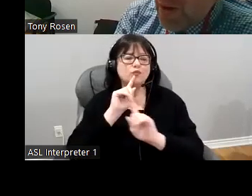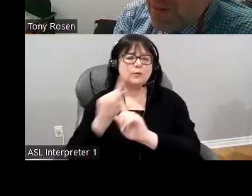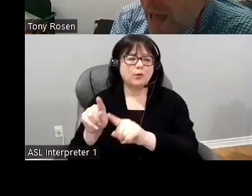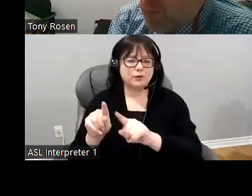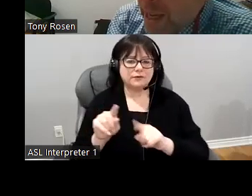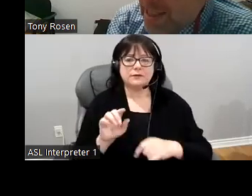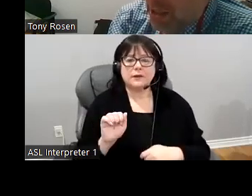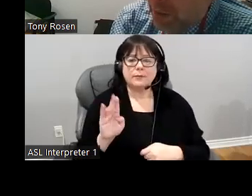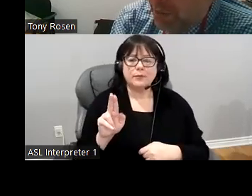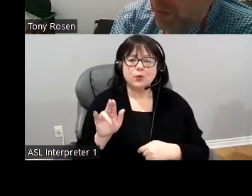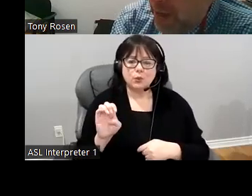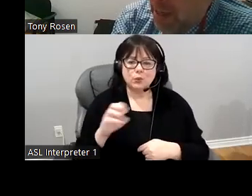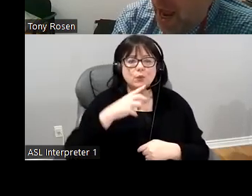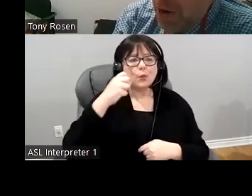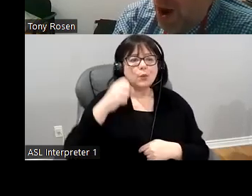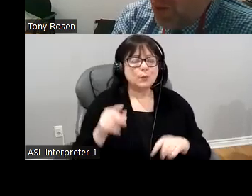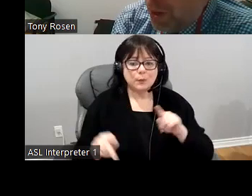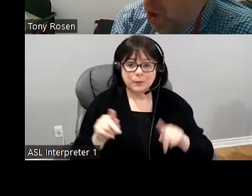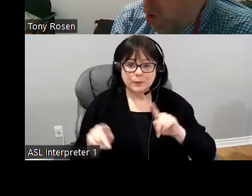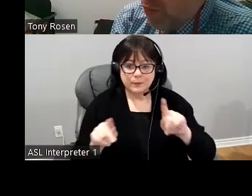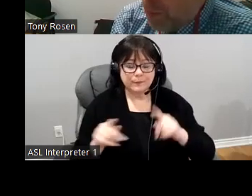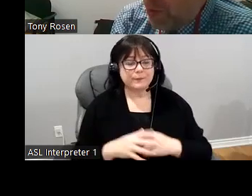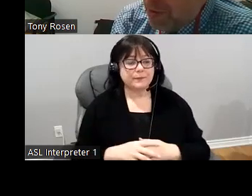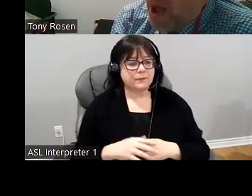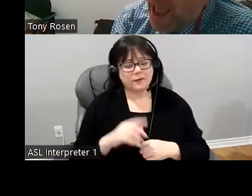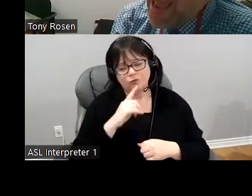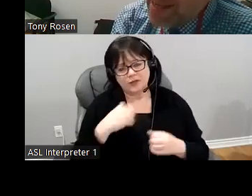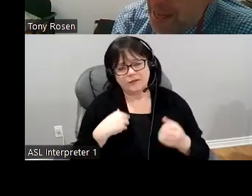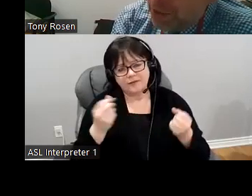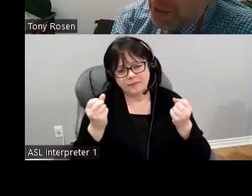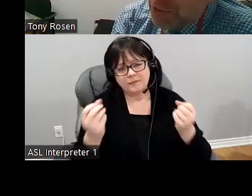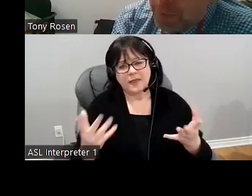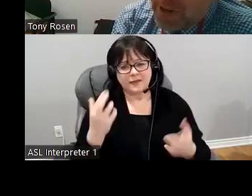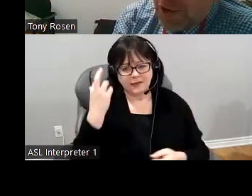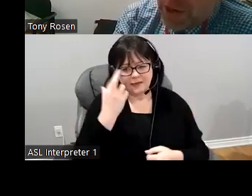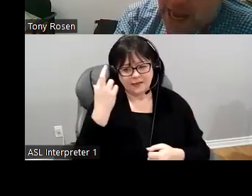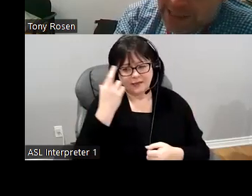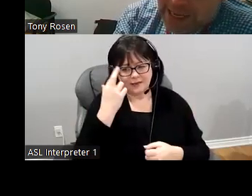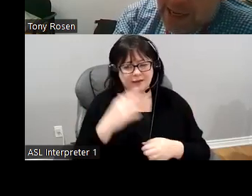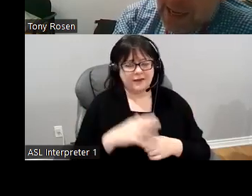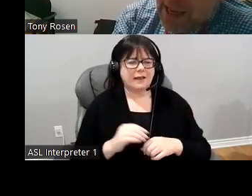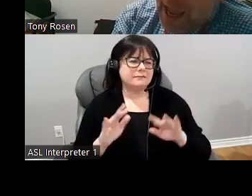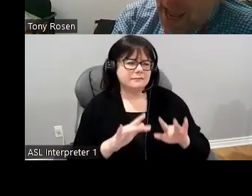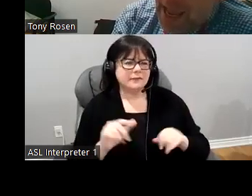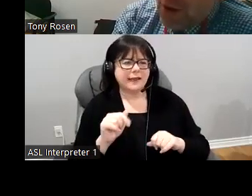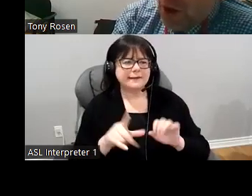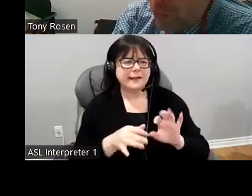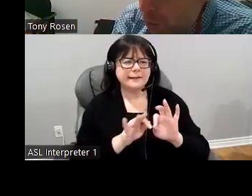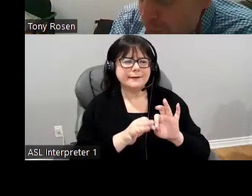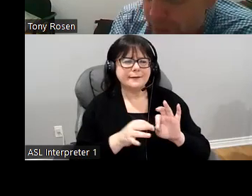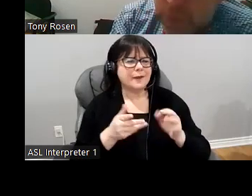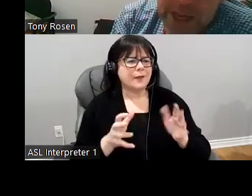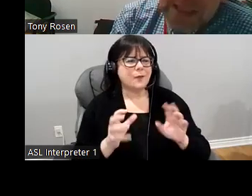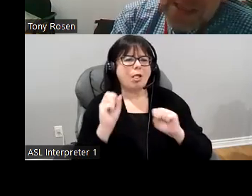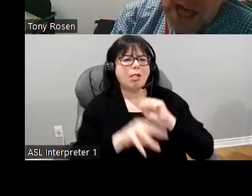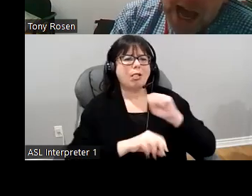And there are a lot of reasons for this, and I know I don't want to overburden my ASL interpretation colleague, and also